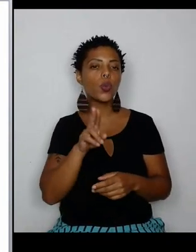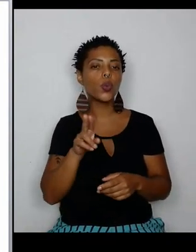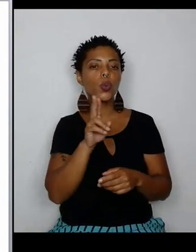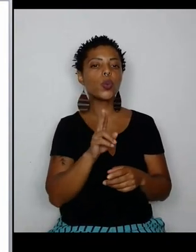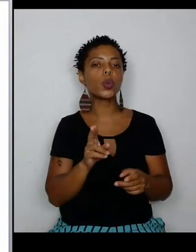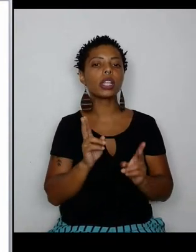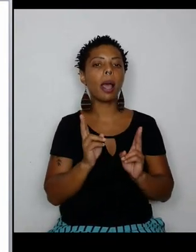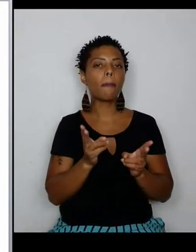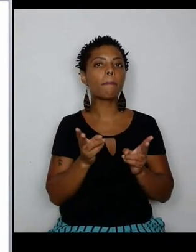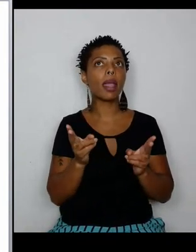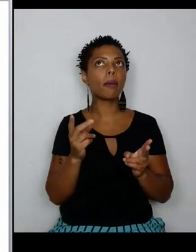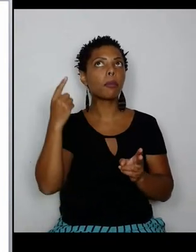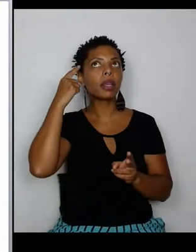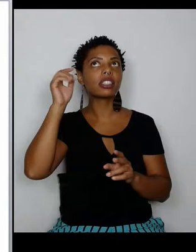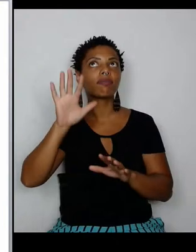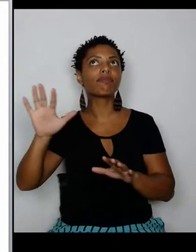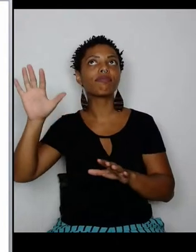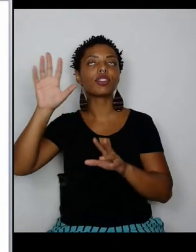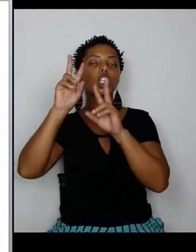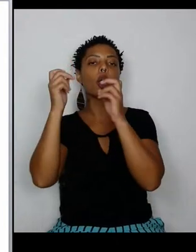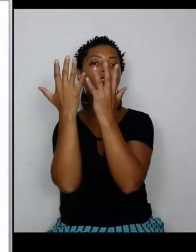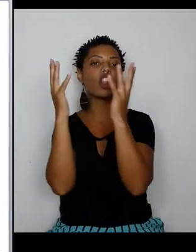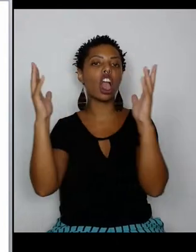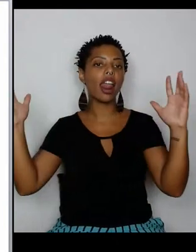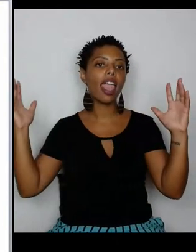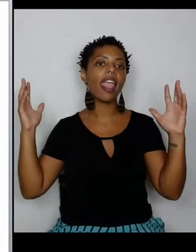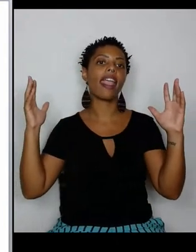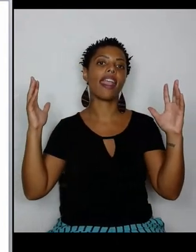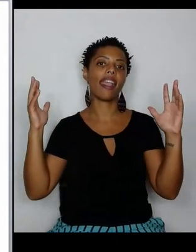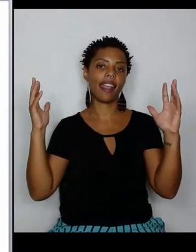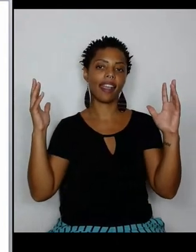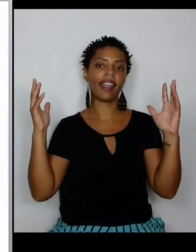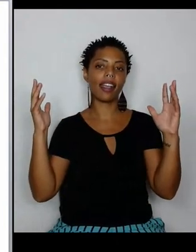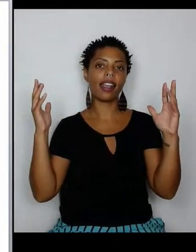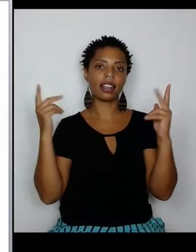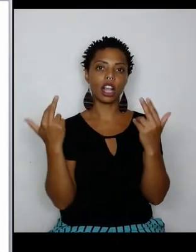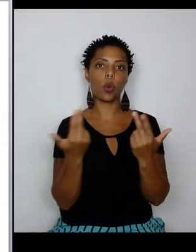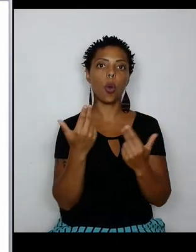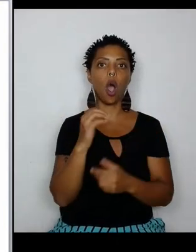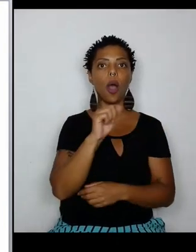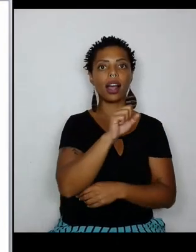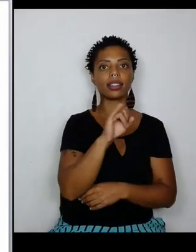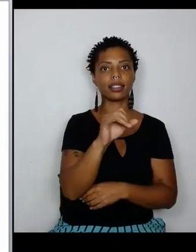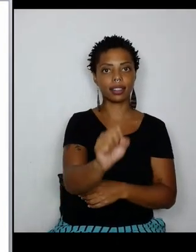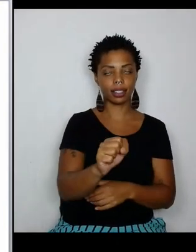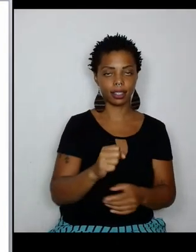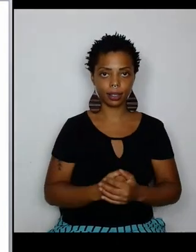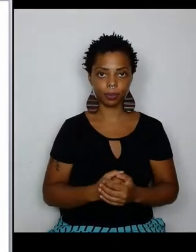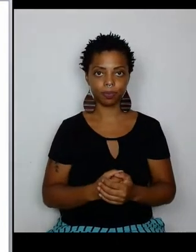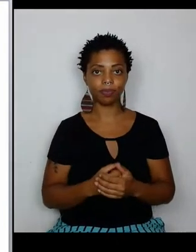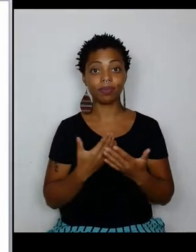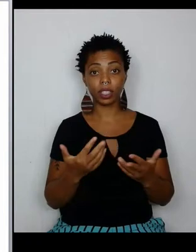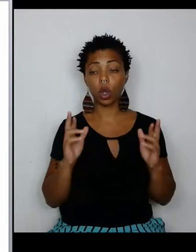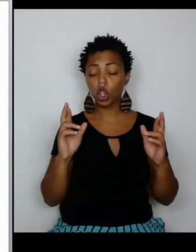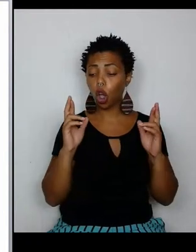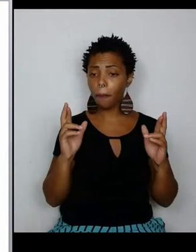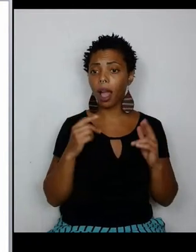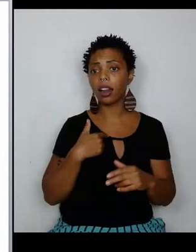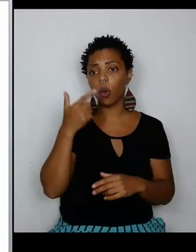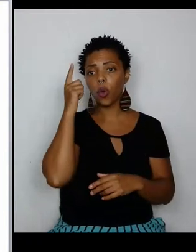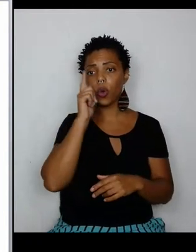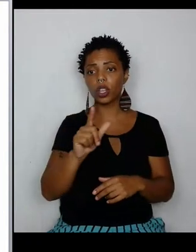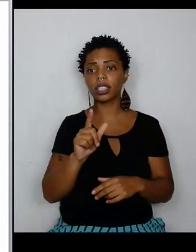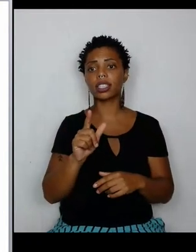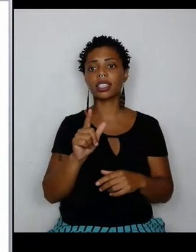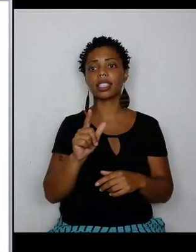then also uses the idea of the tropical jungle as sha assist chateaubriand does